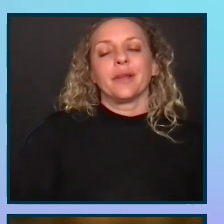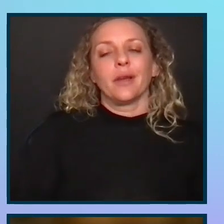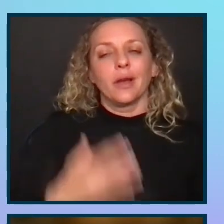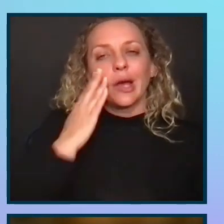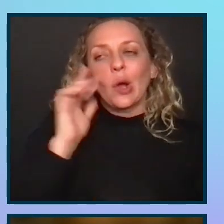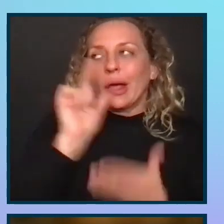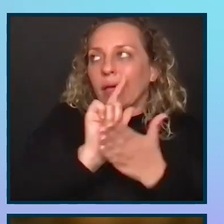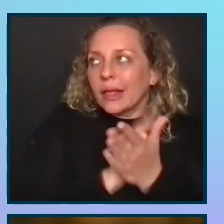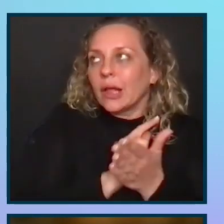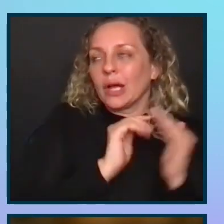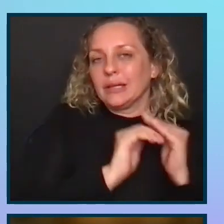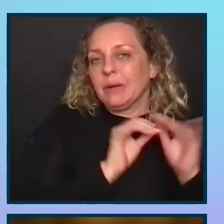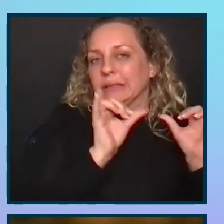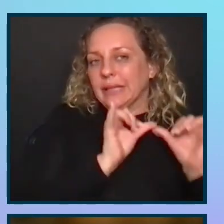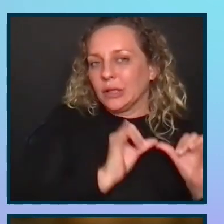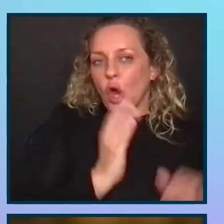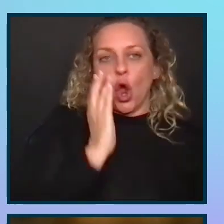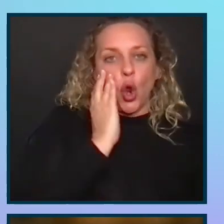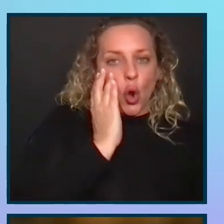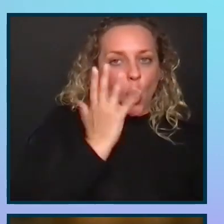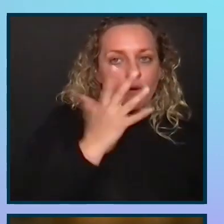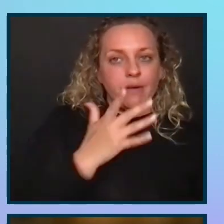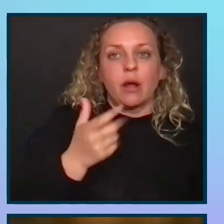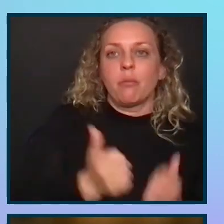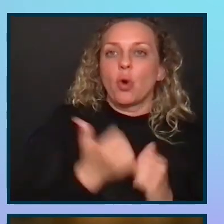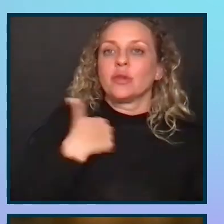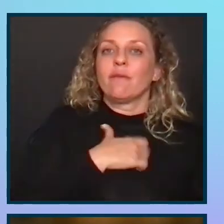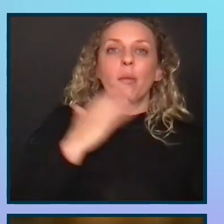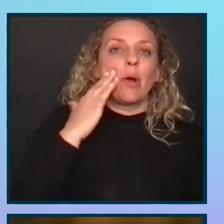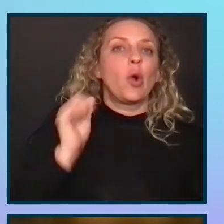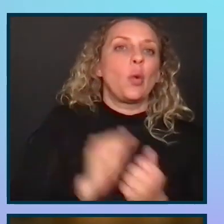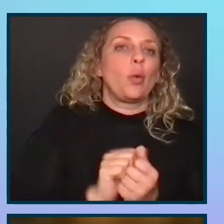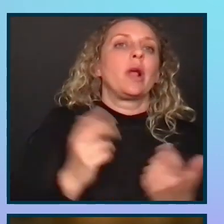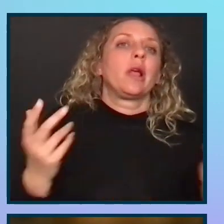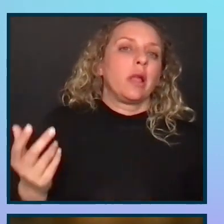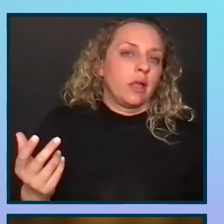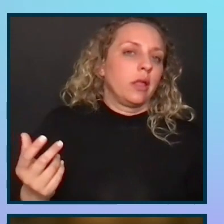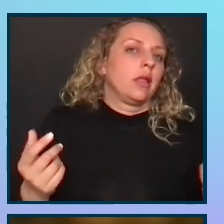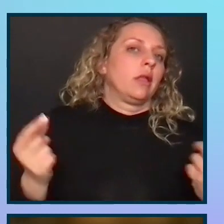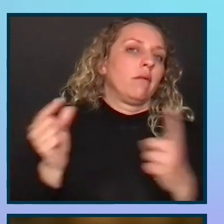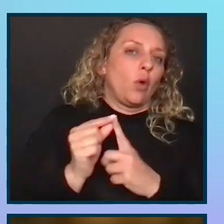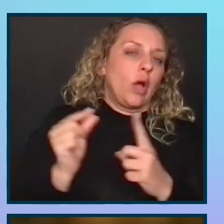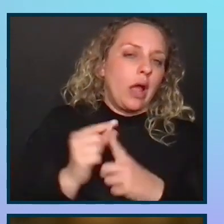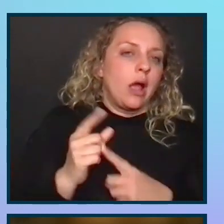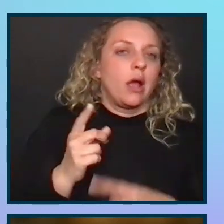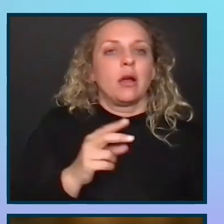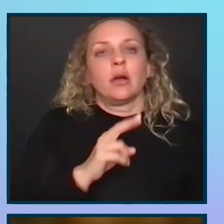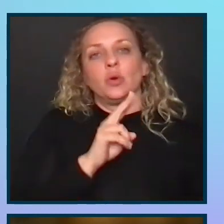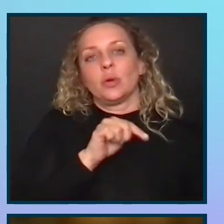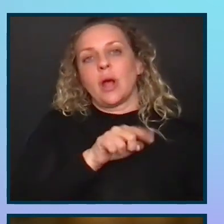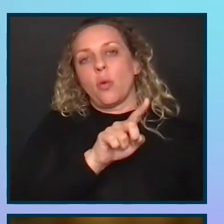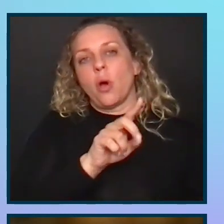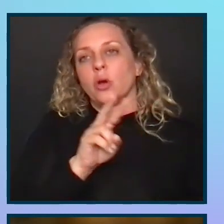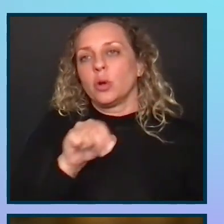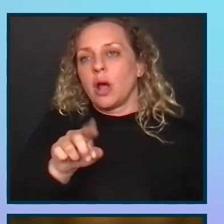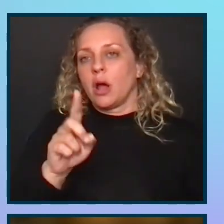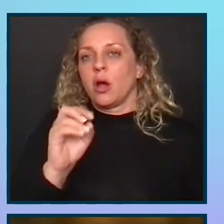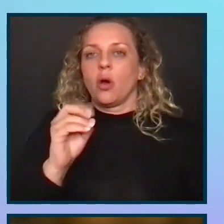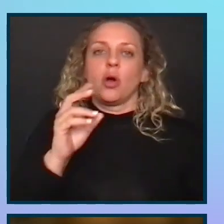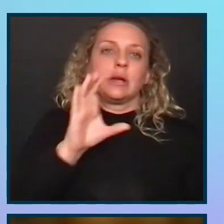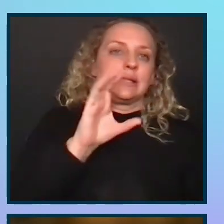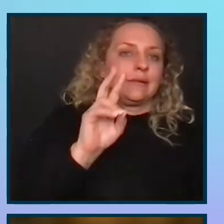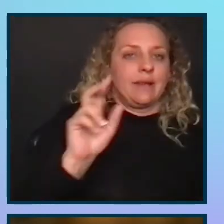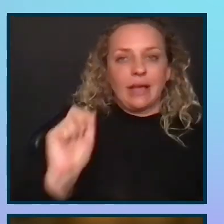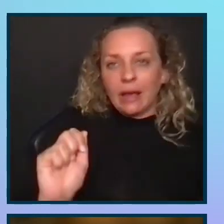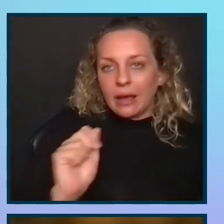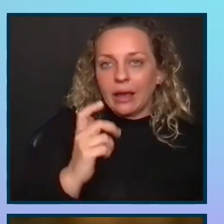legal accessibility standards are, where most of us are familiar with WCAG, whether that's 2.0 or 2.1,